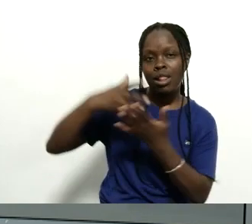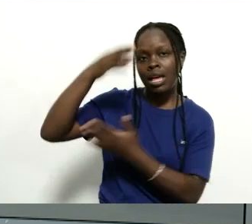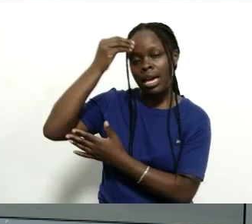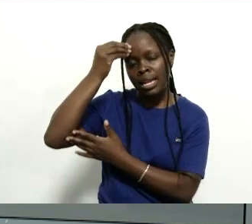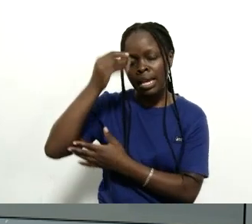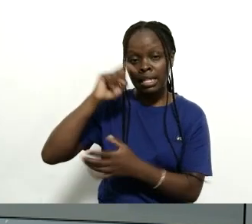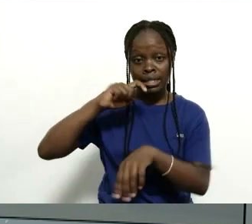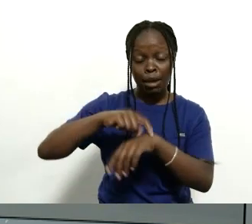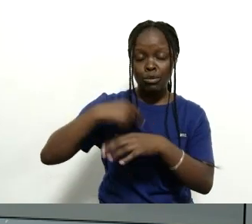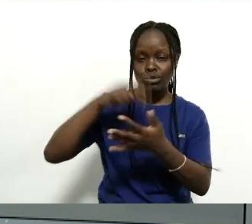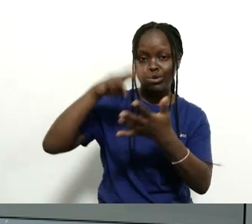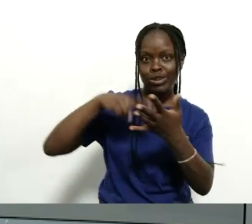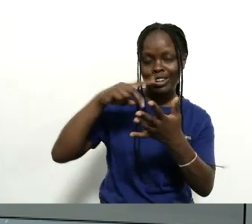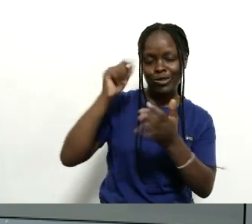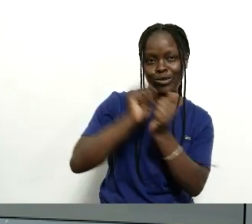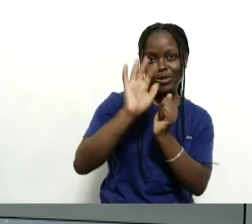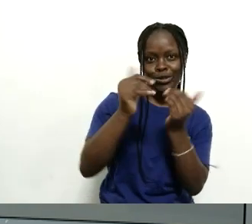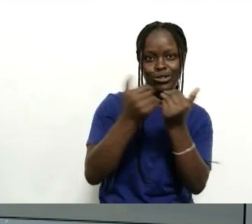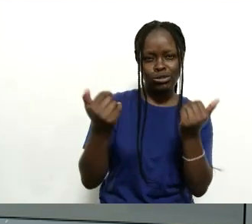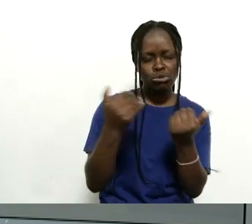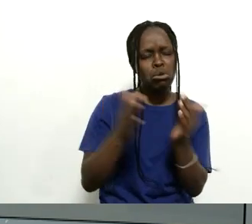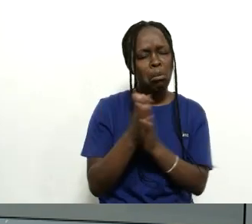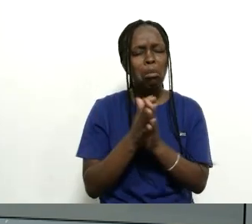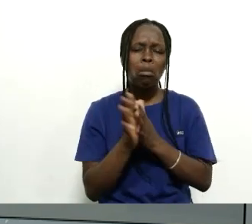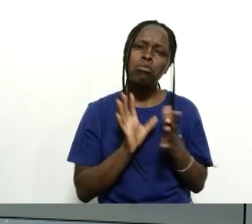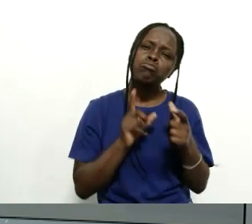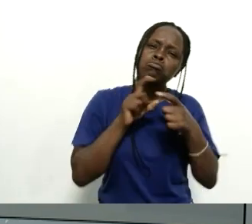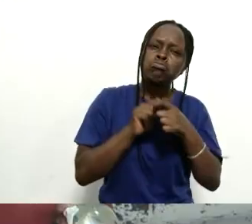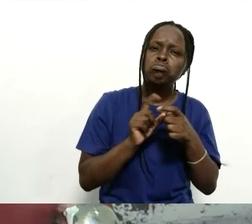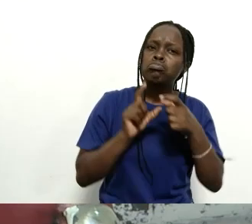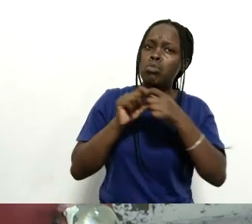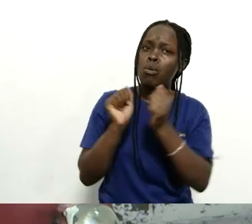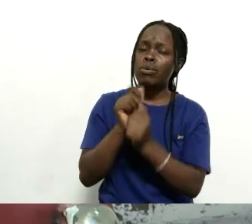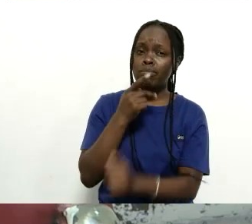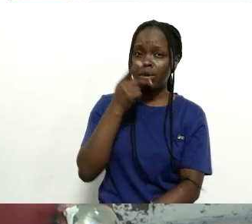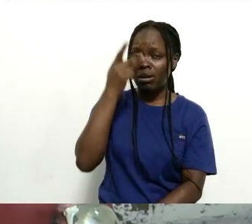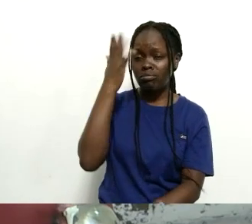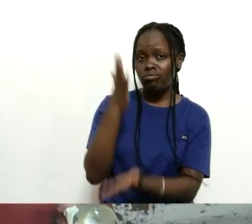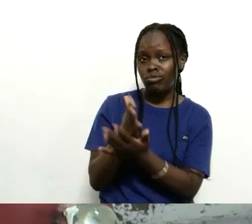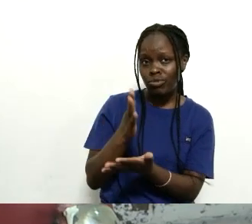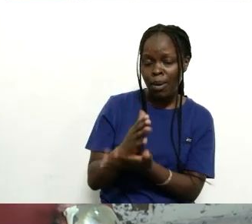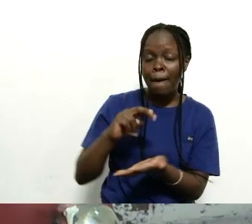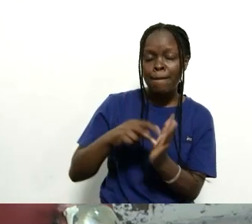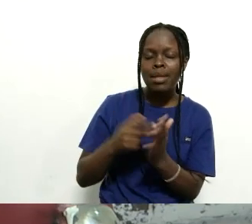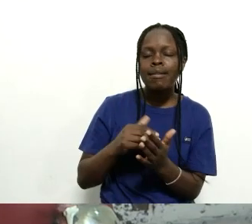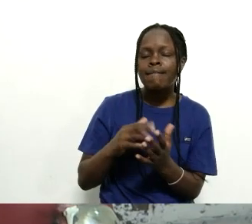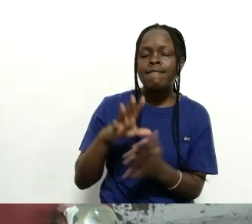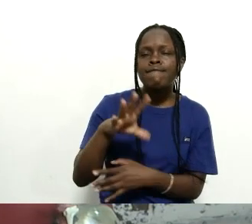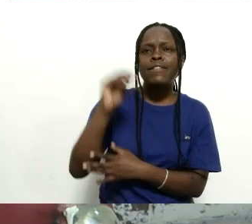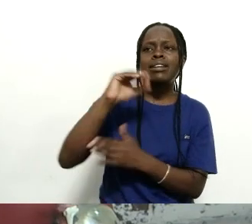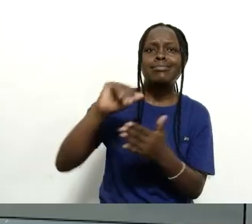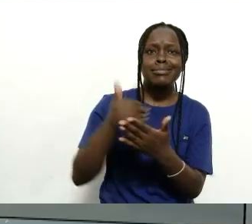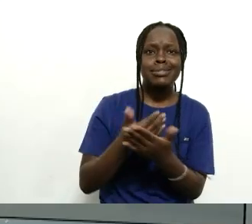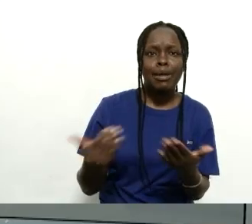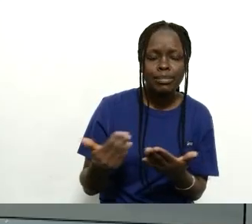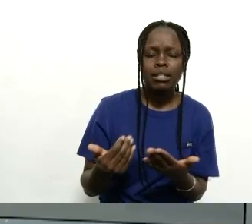hybrid capability across radio, across, you know, TV, and all the different ways, vernacular content. Where do you see this going